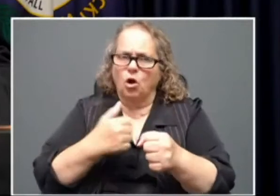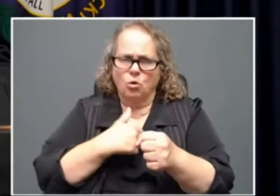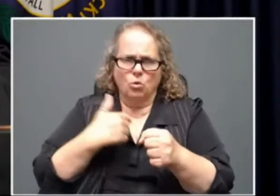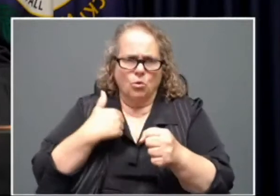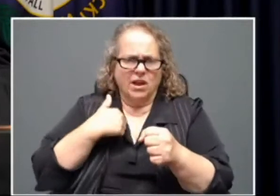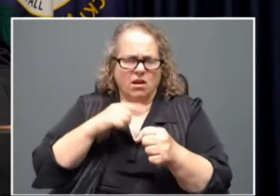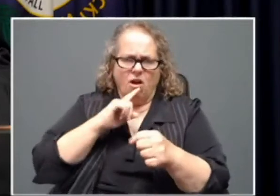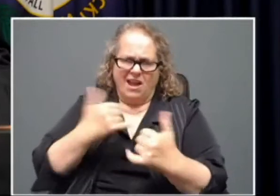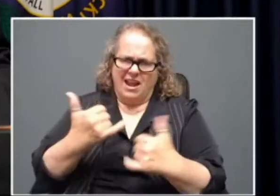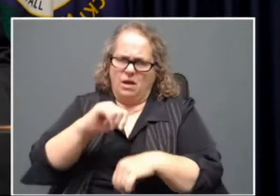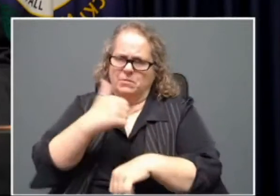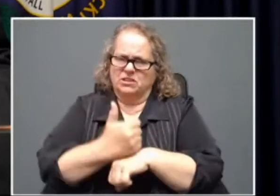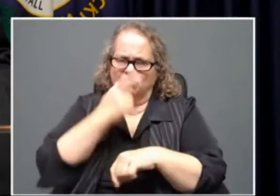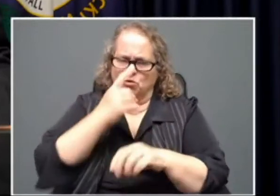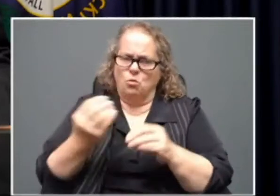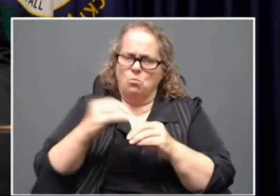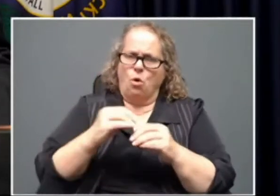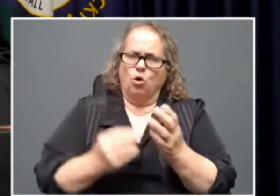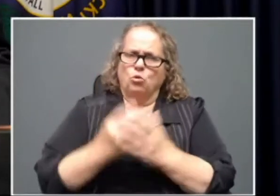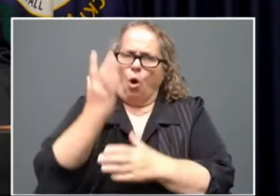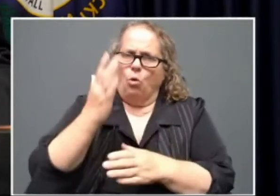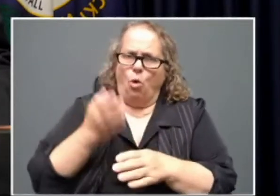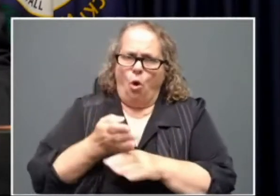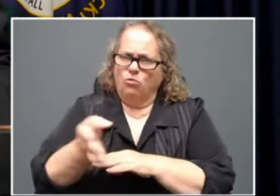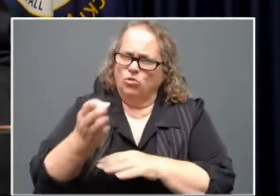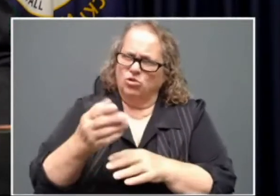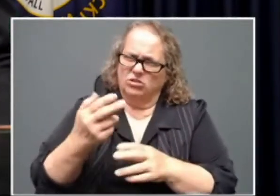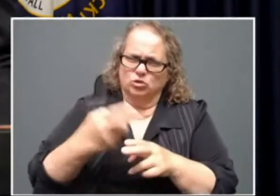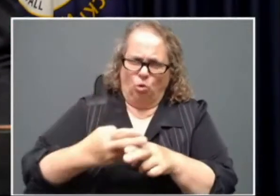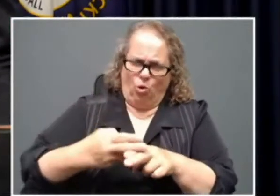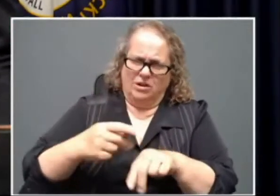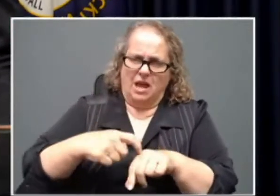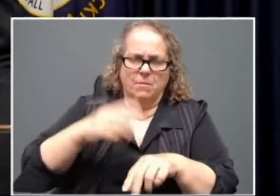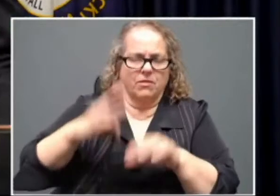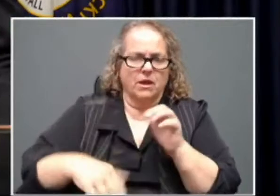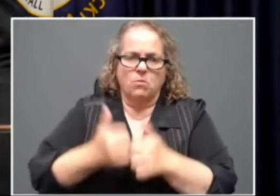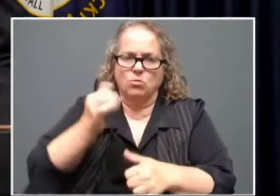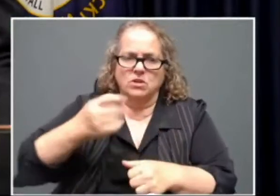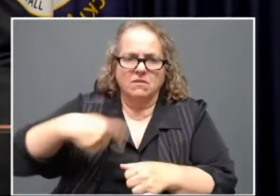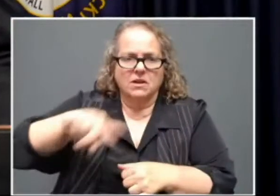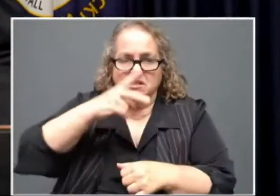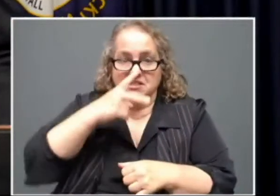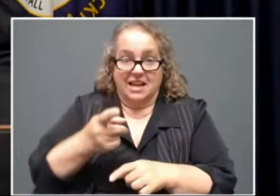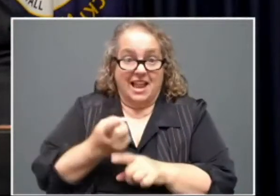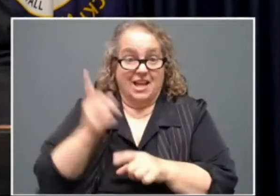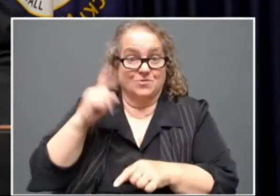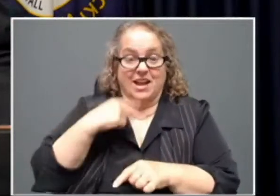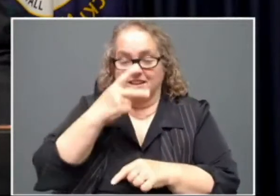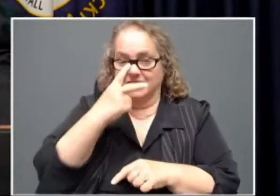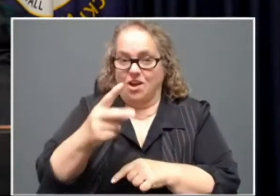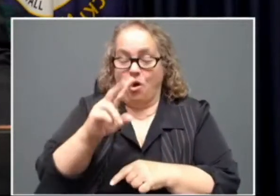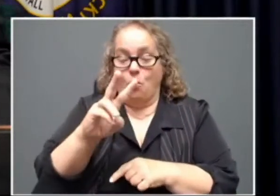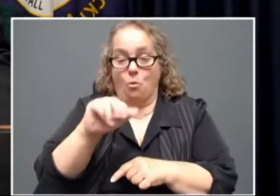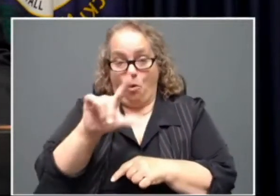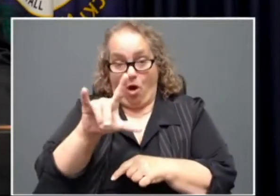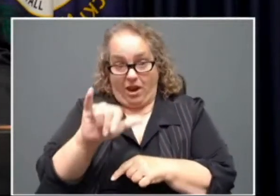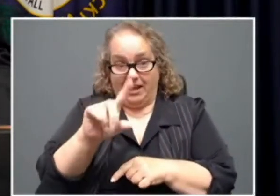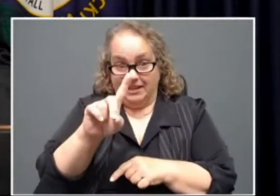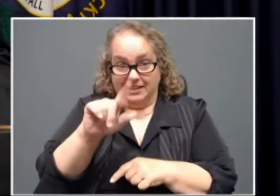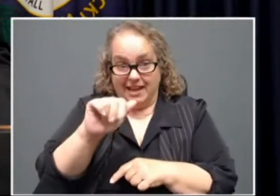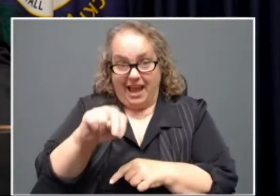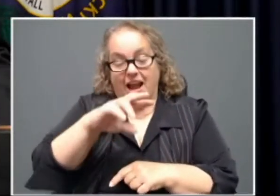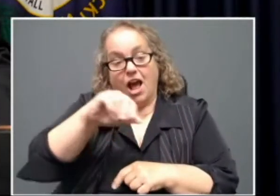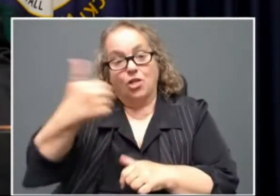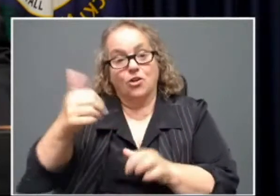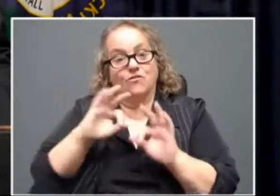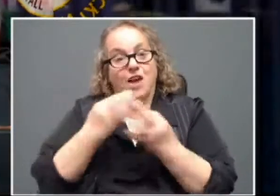than I think most of us have ever seen. Last week, I joined Wally Dant and other family members and local leaders for a ribbon cutting